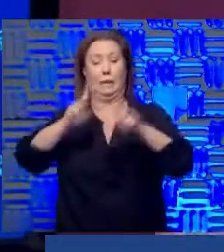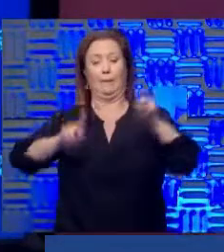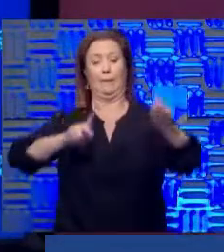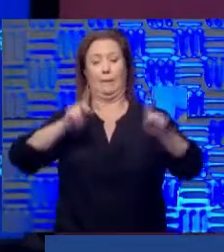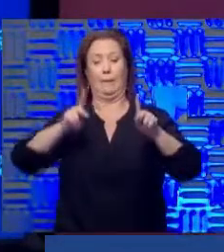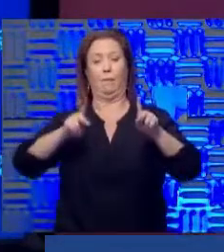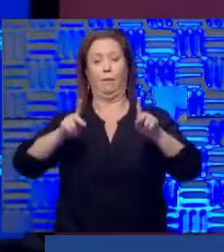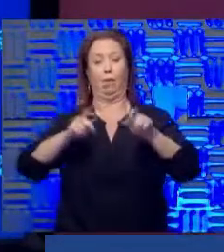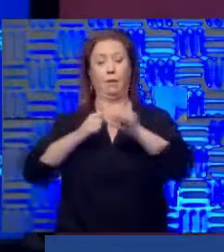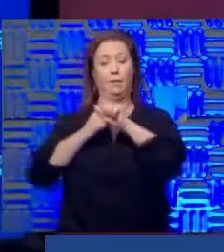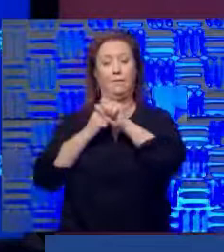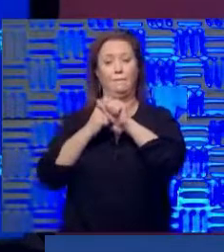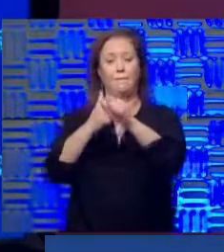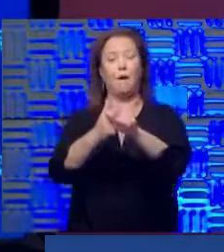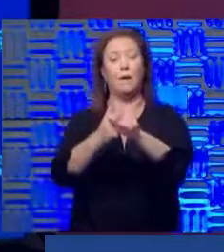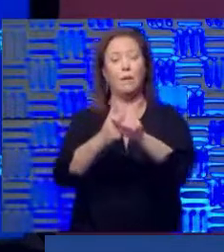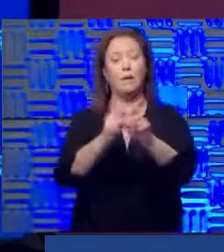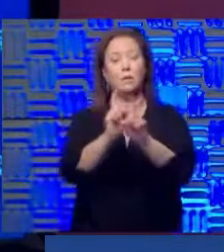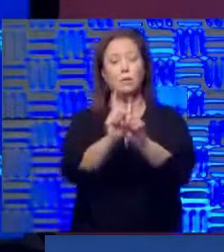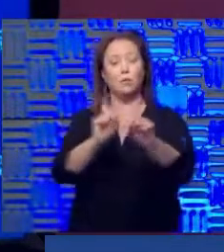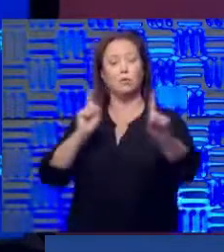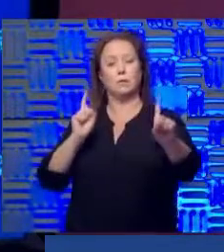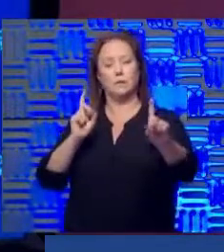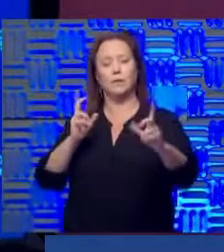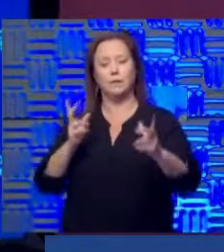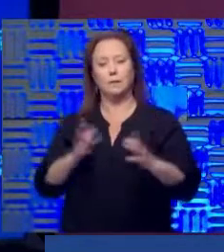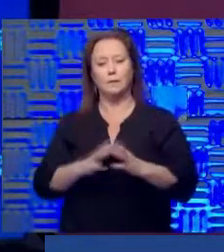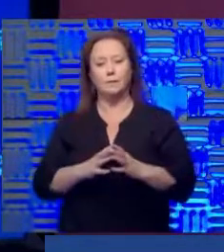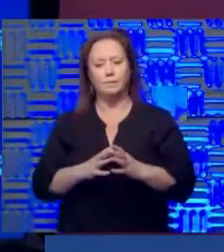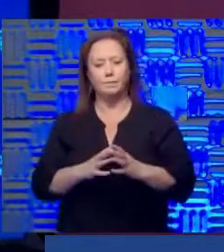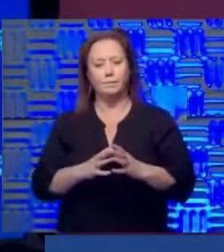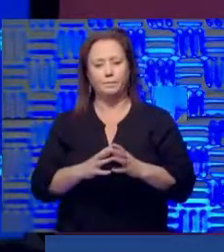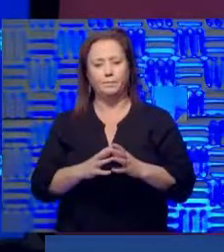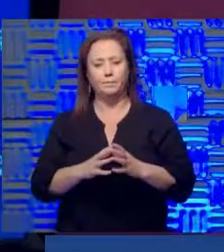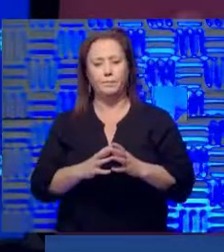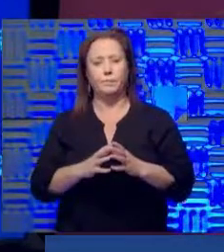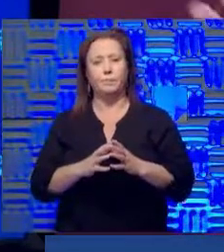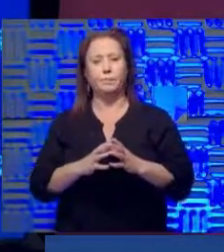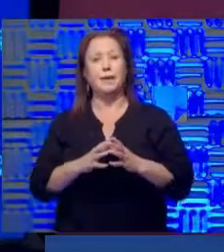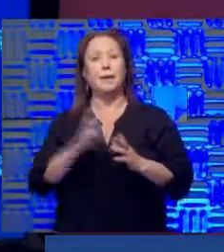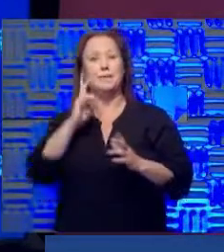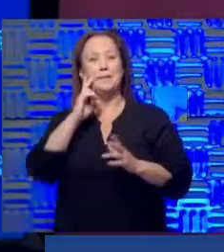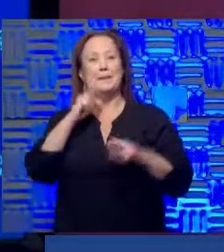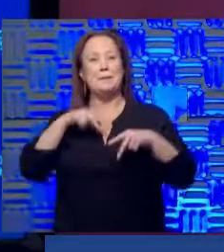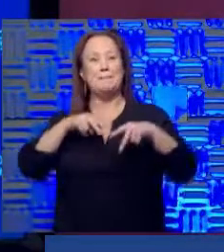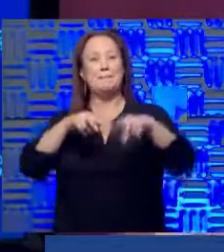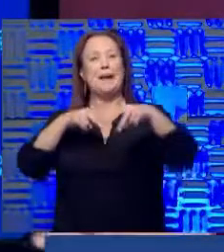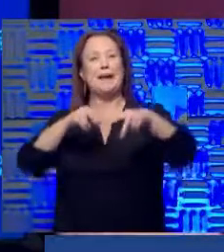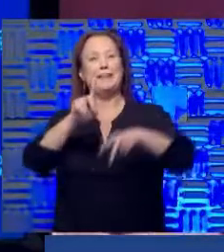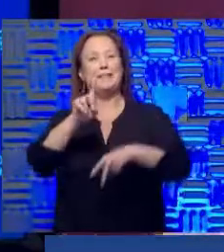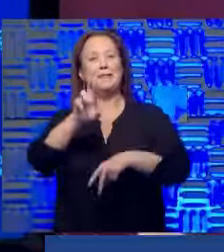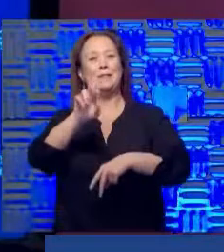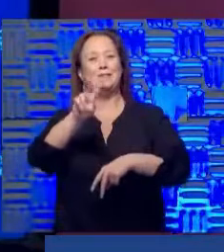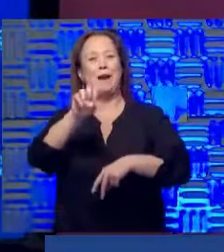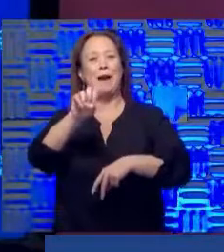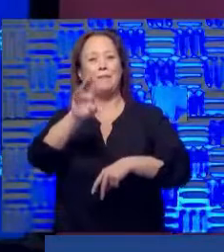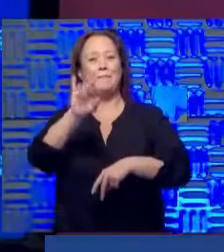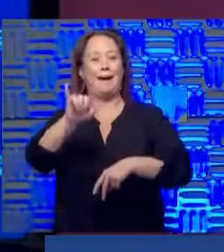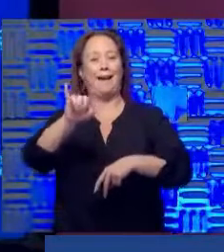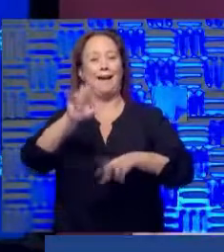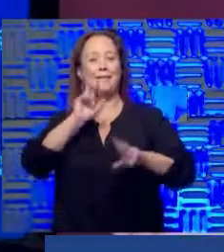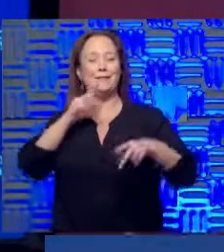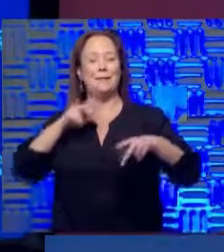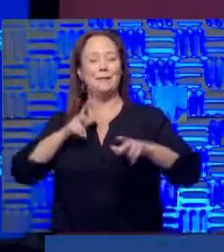people's adherence to social distancing. You know, drive-by parades turn into everybody hanging out in a